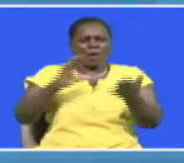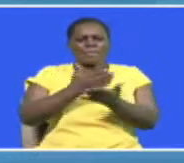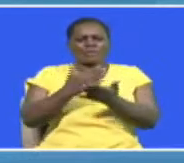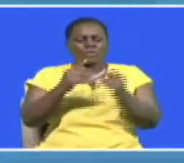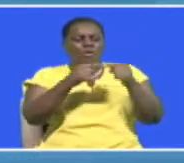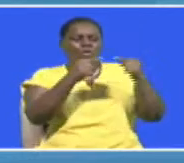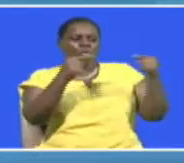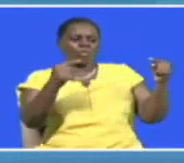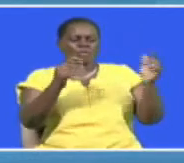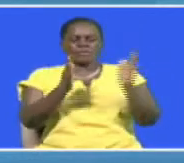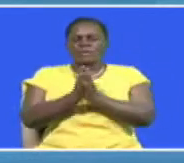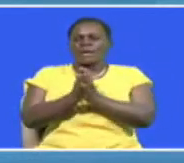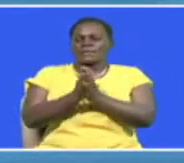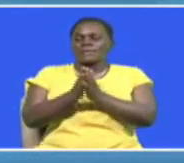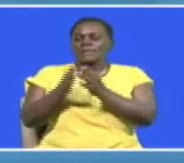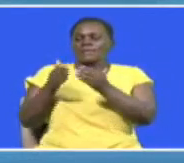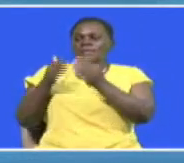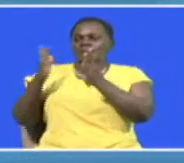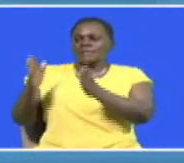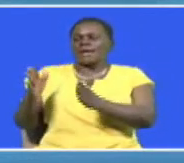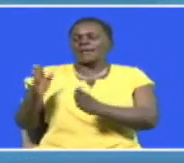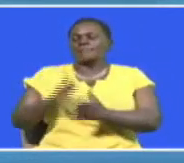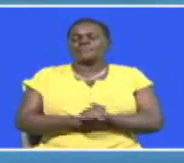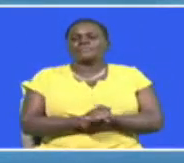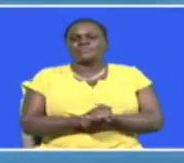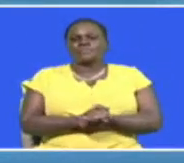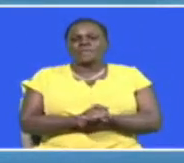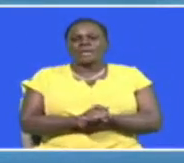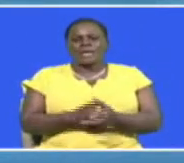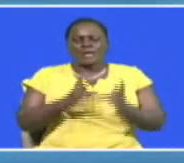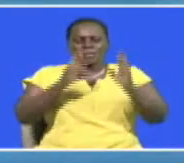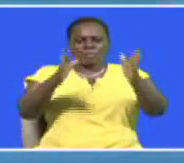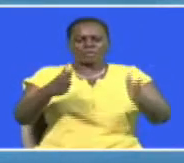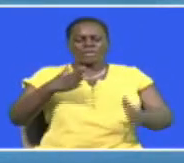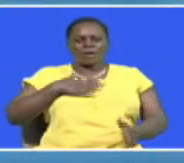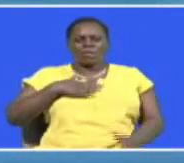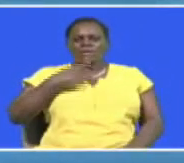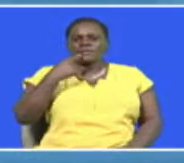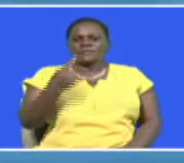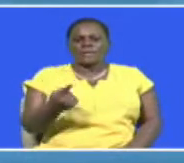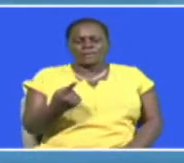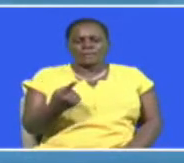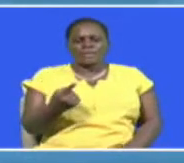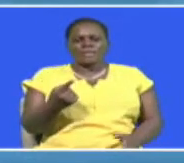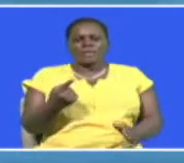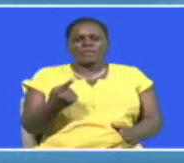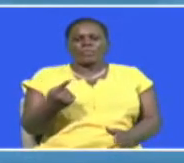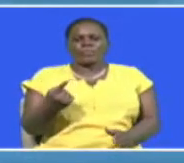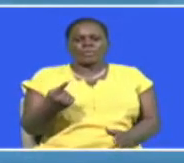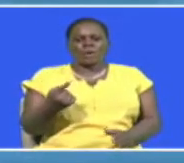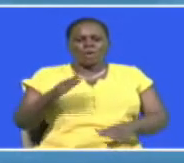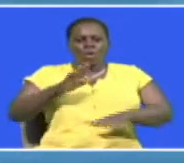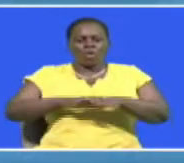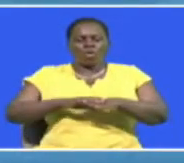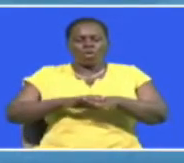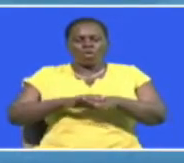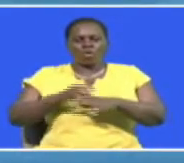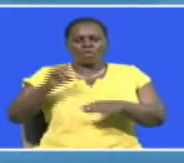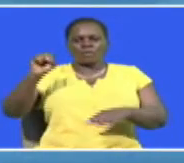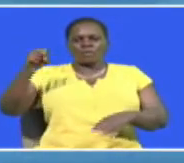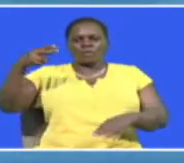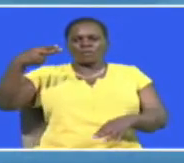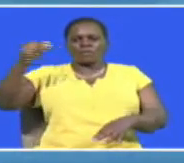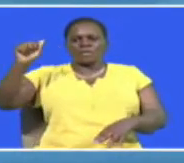the officers and the opposition leaders. KTN's David Mudhoka reports on the latest regarding the Shakahola